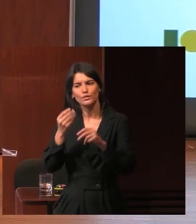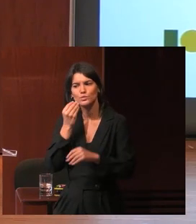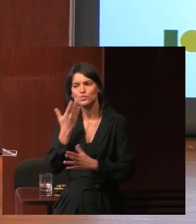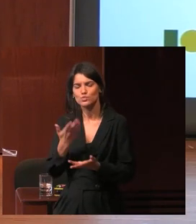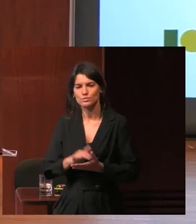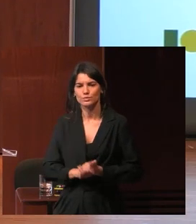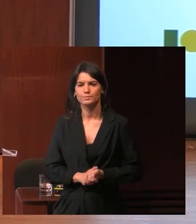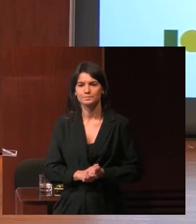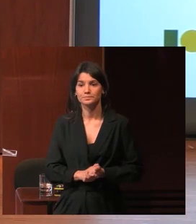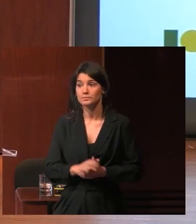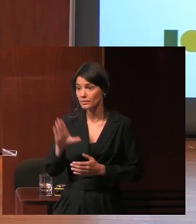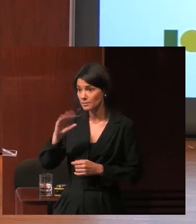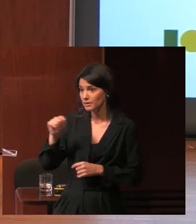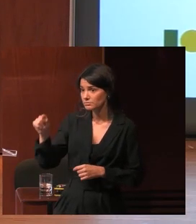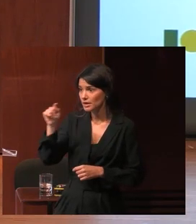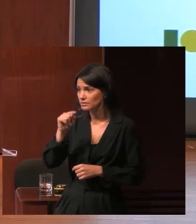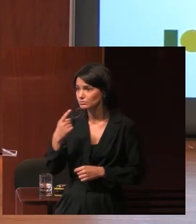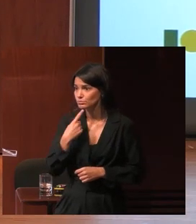Anybody else?